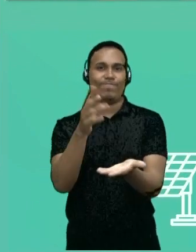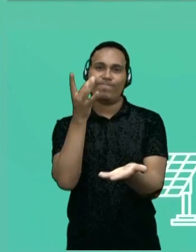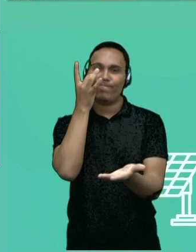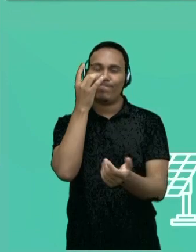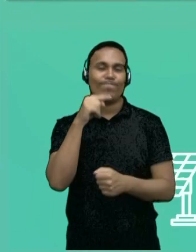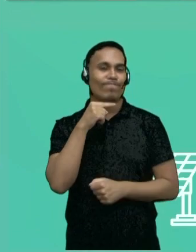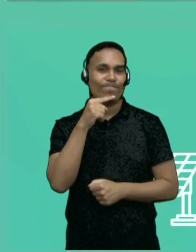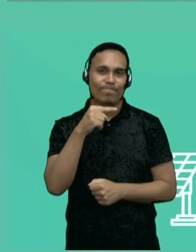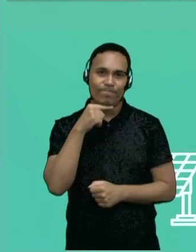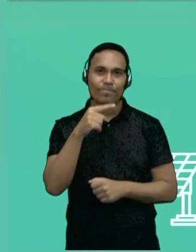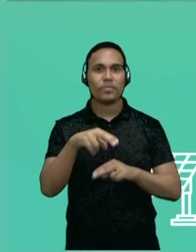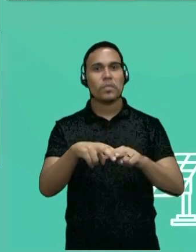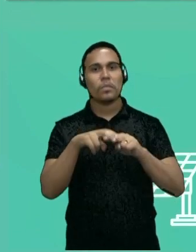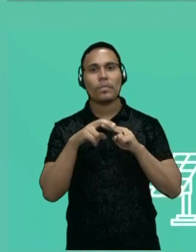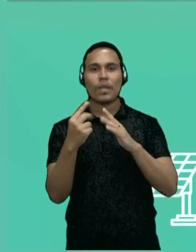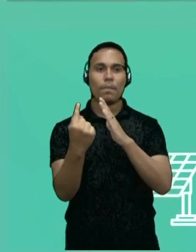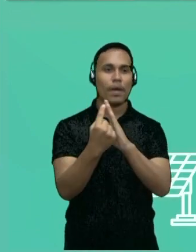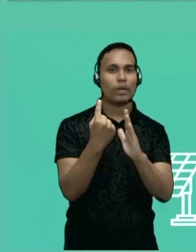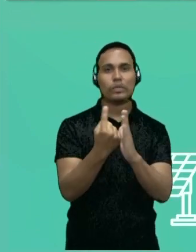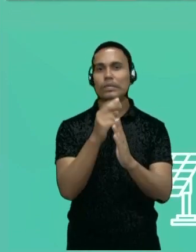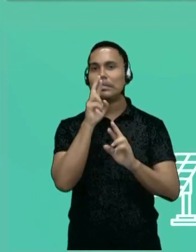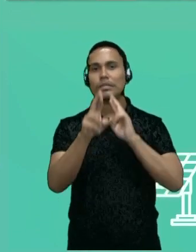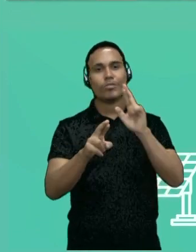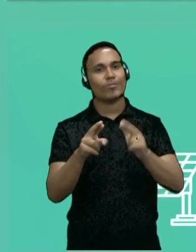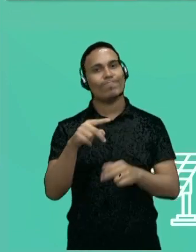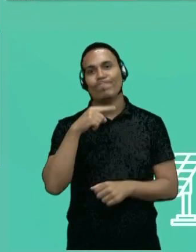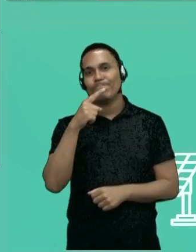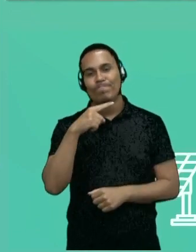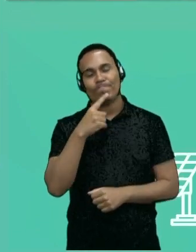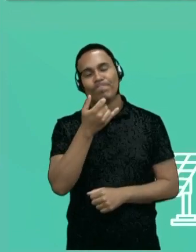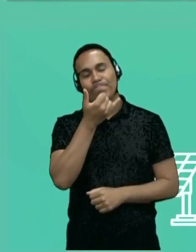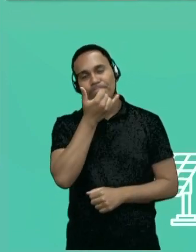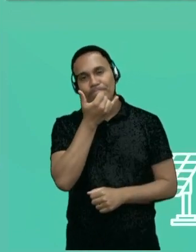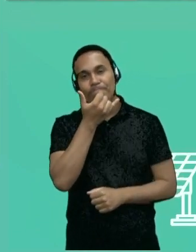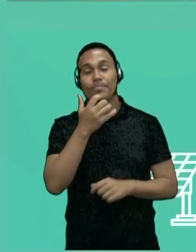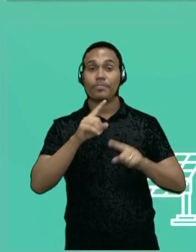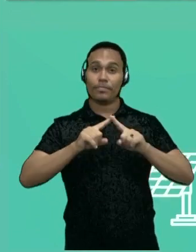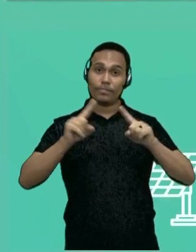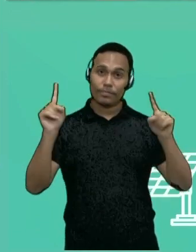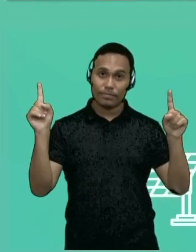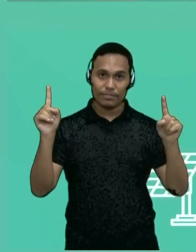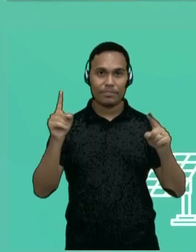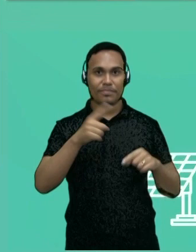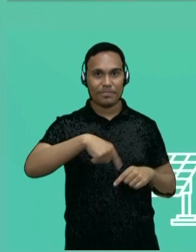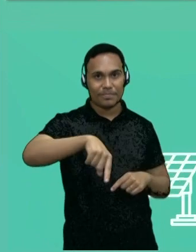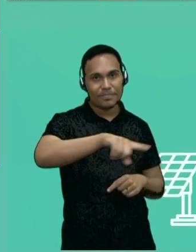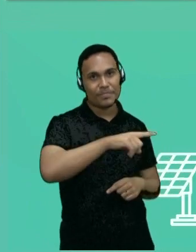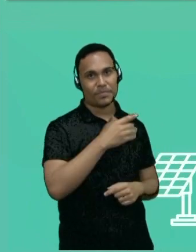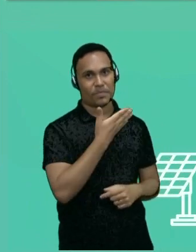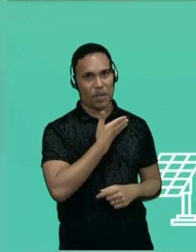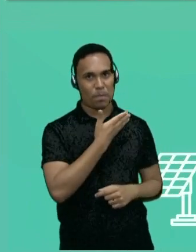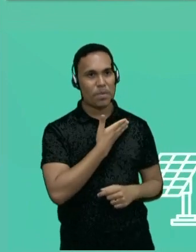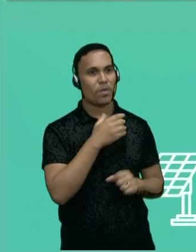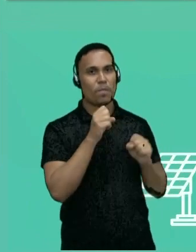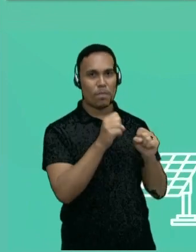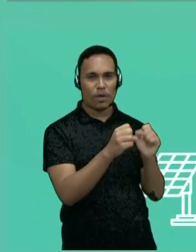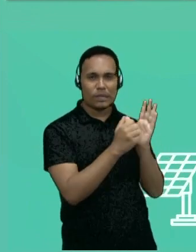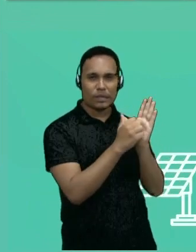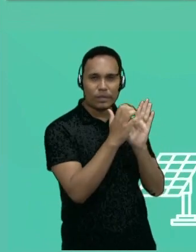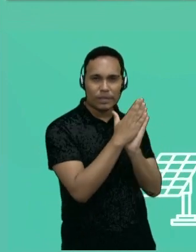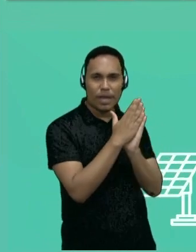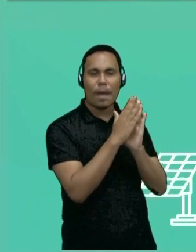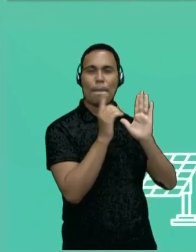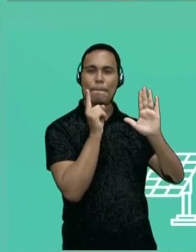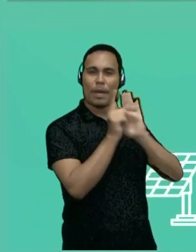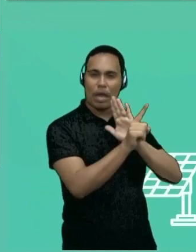answer questions as you type them in live, but my colleagues will make a note of these and send them to me, and I will make every effort to